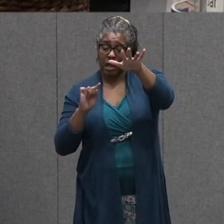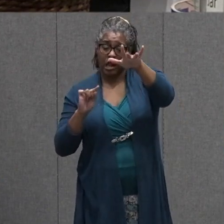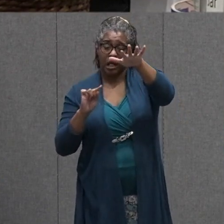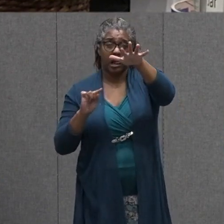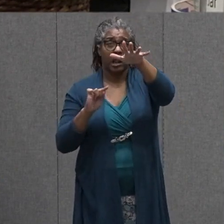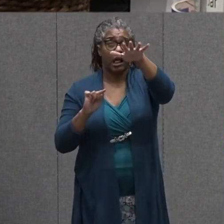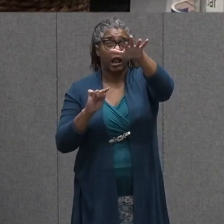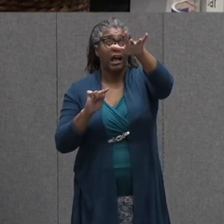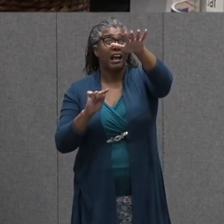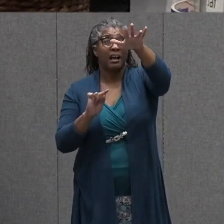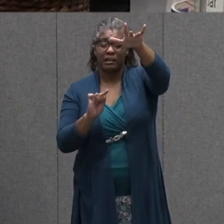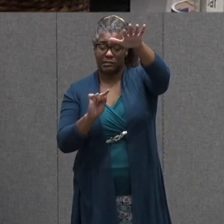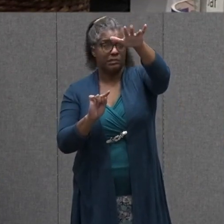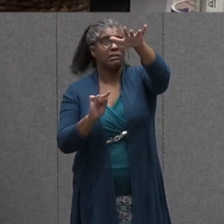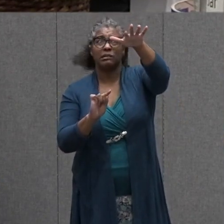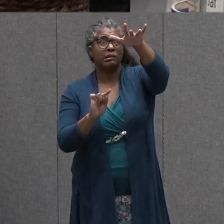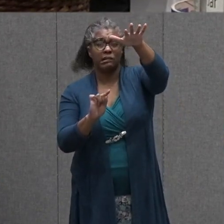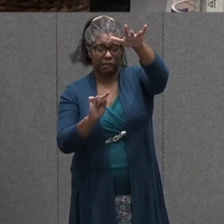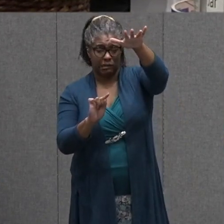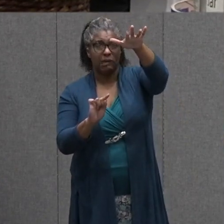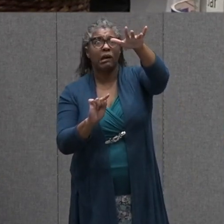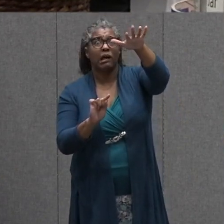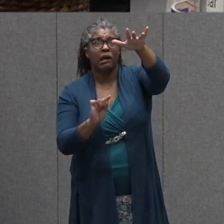pollination. It's very close to a word that I do know,